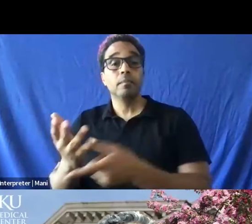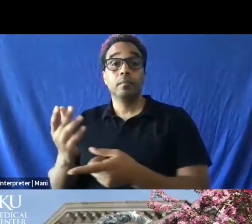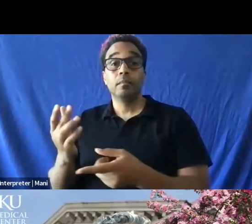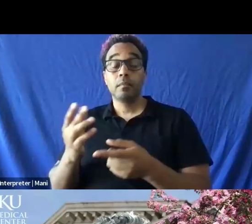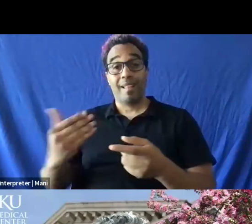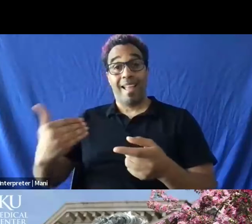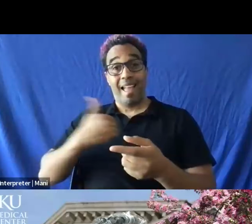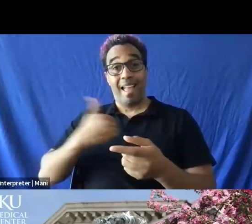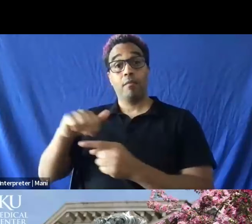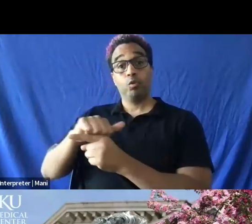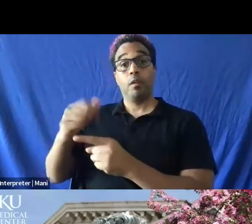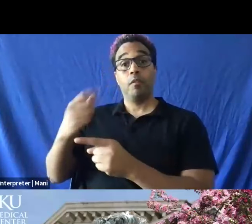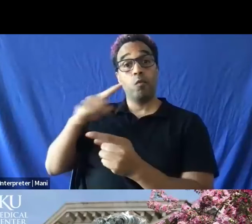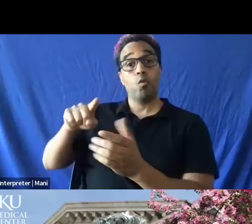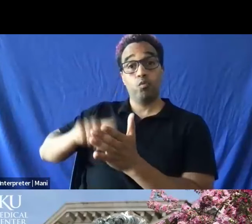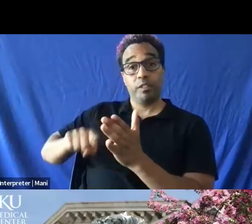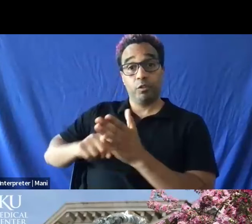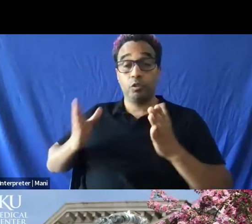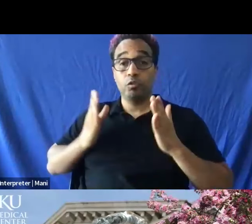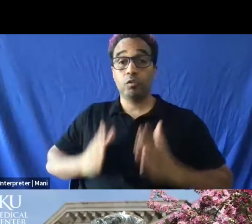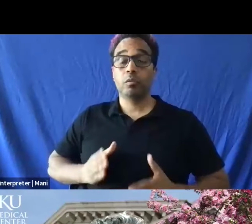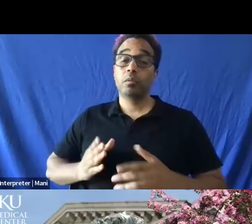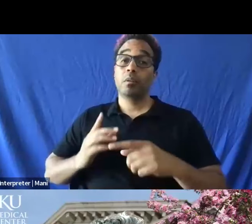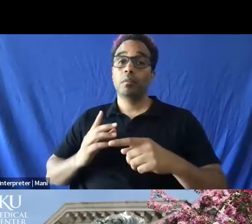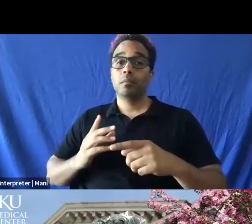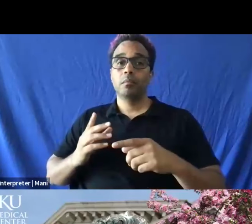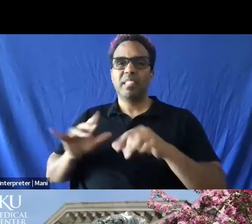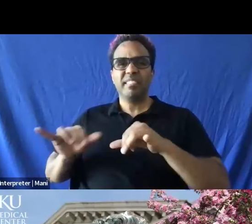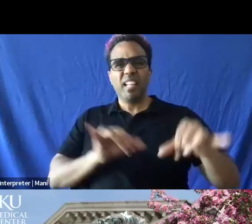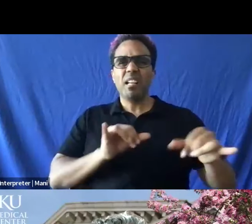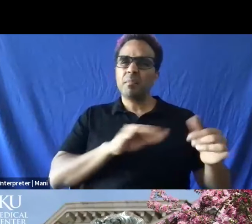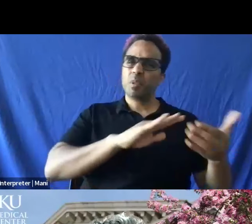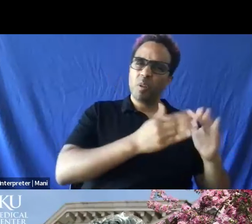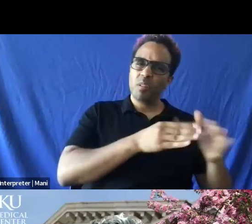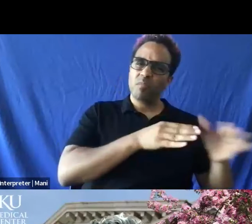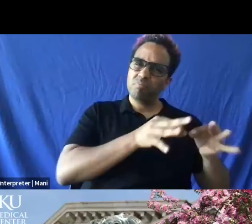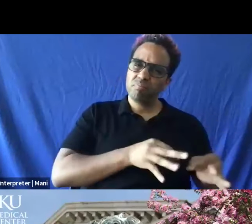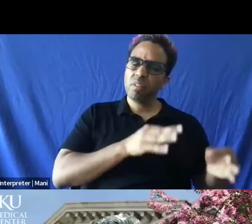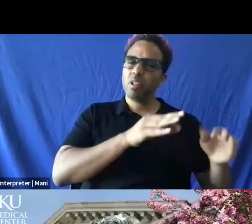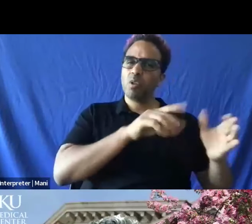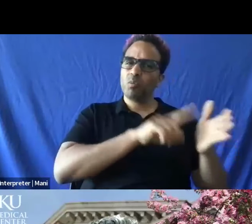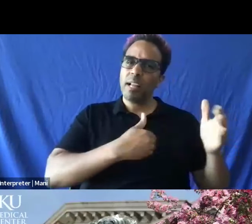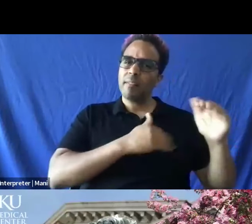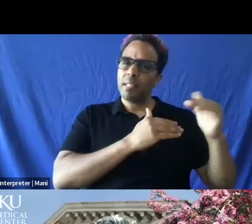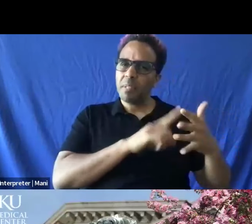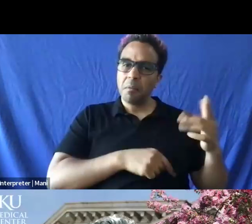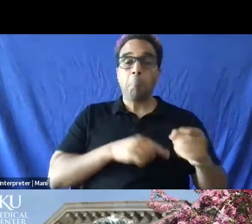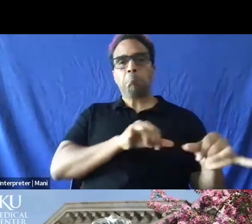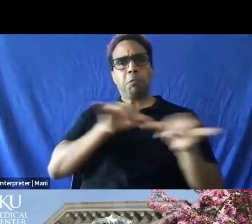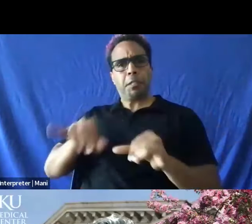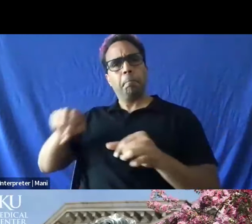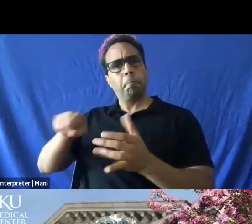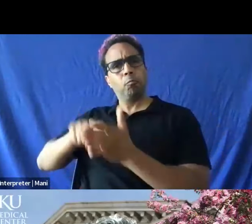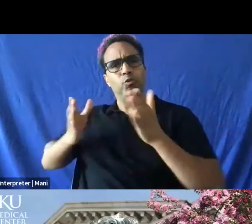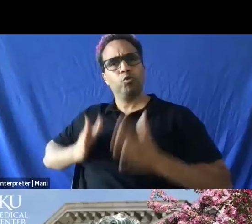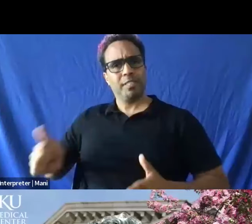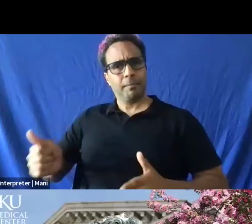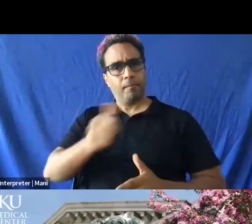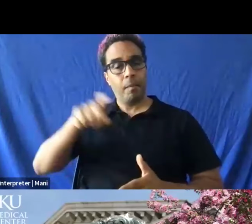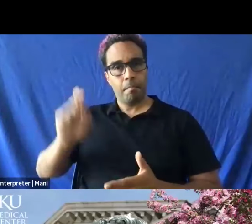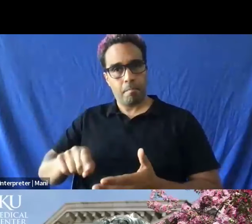much as there is an introduction to community members about what research is and what its limitations are. But I think it's really